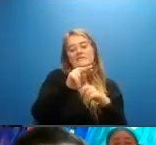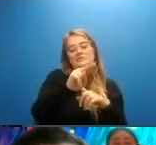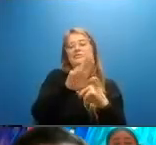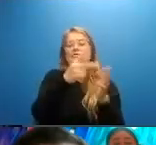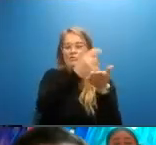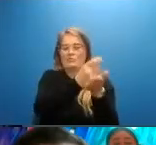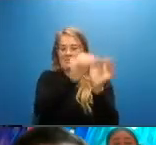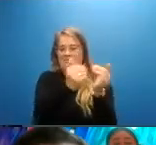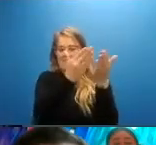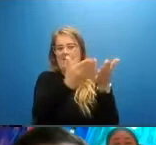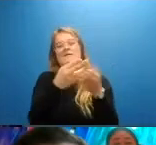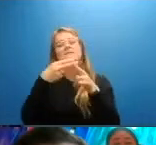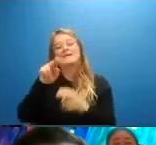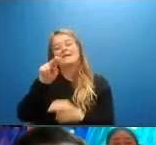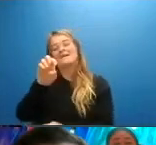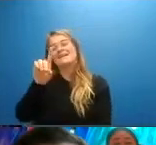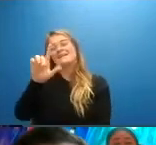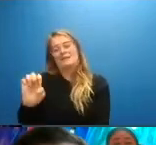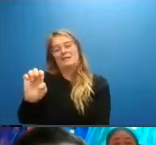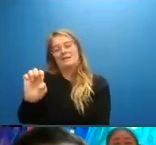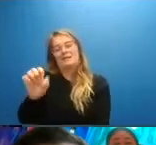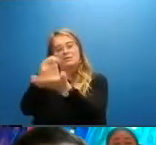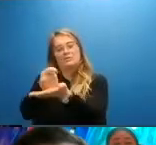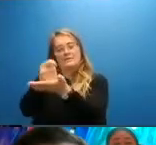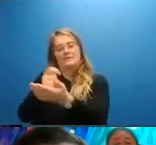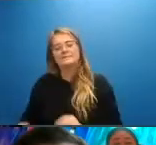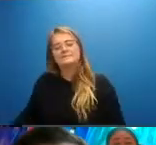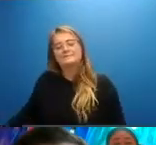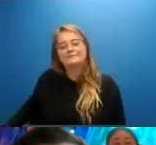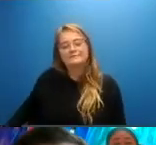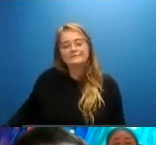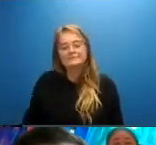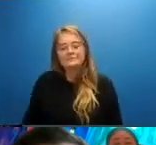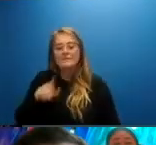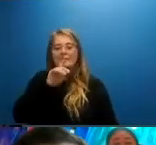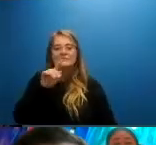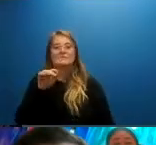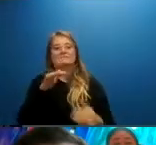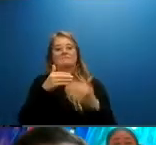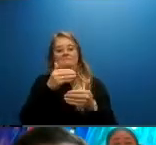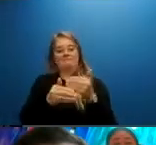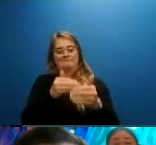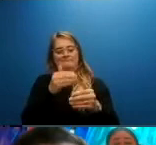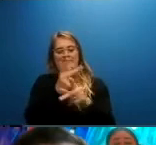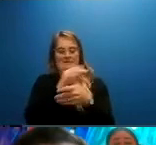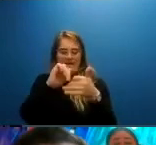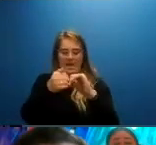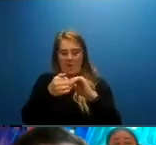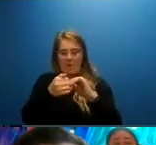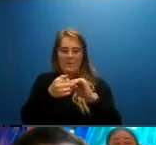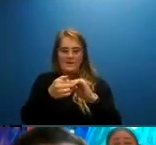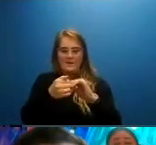a needling treatment that looks at, it's a systematic treatment that tries to find ways that might